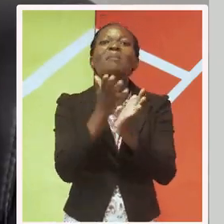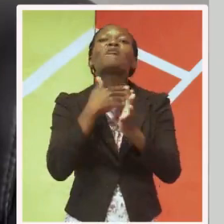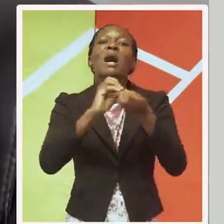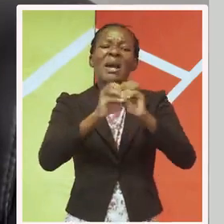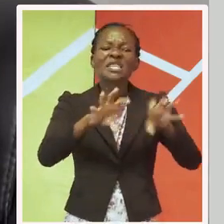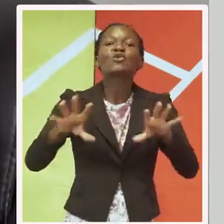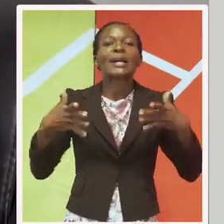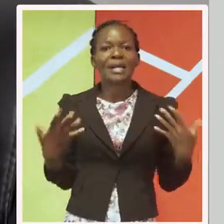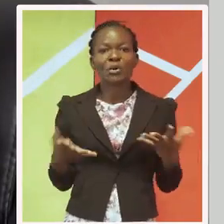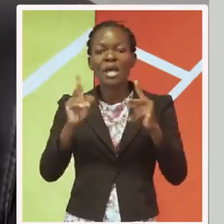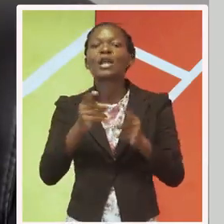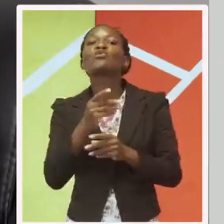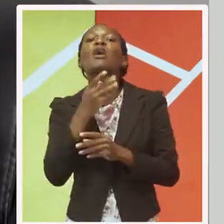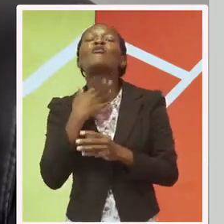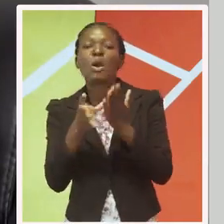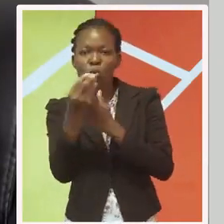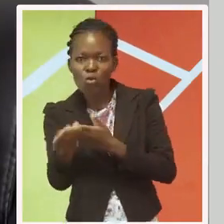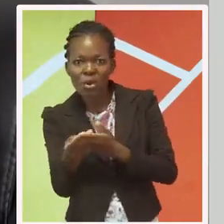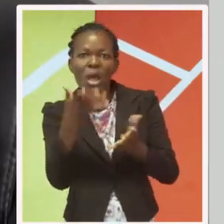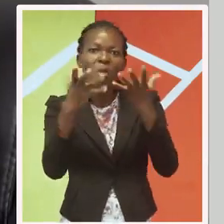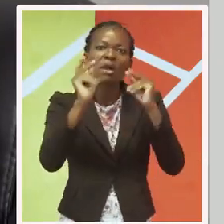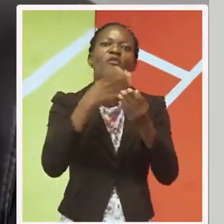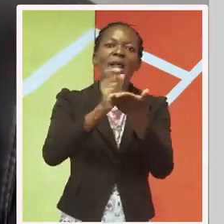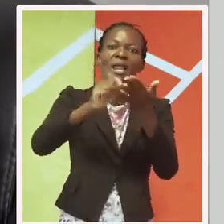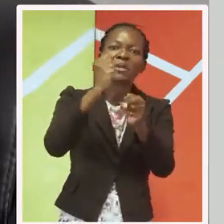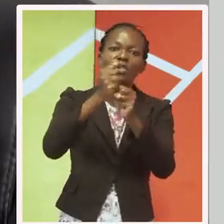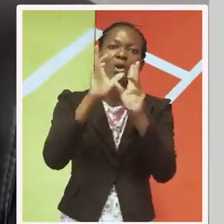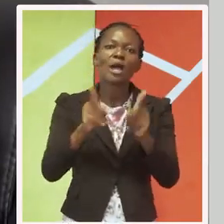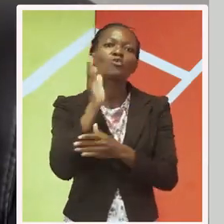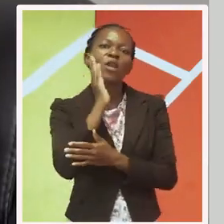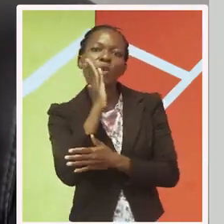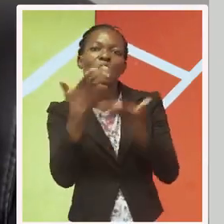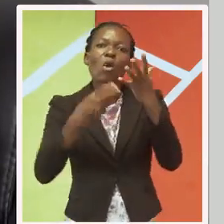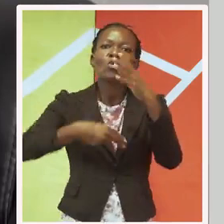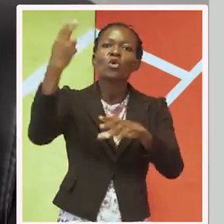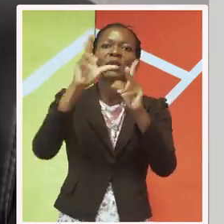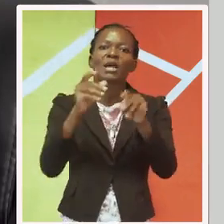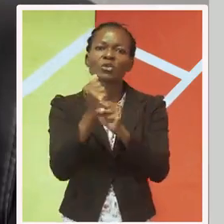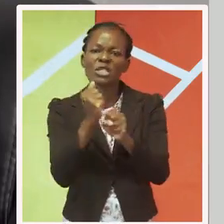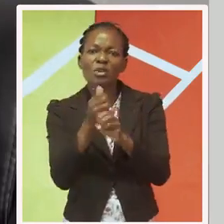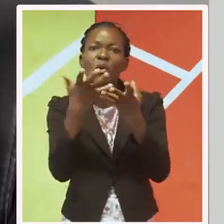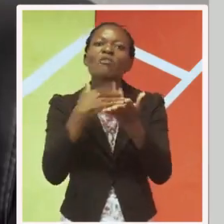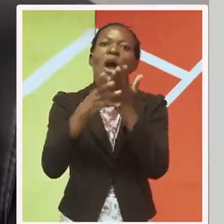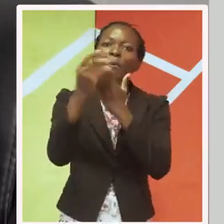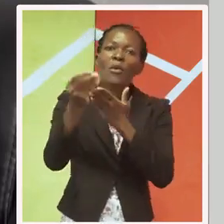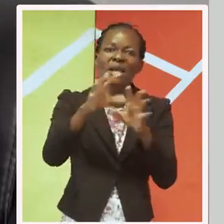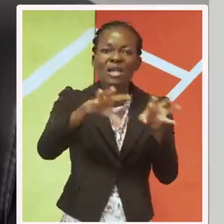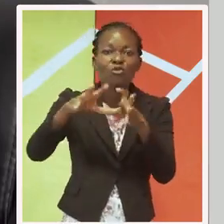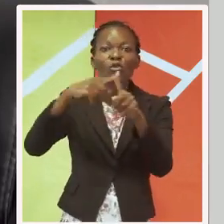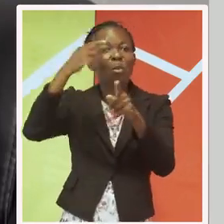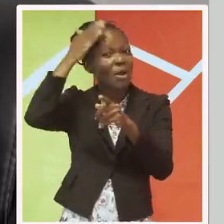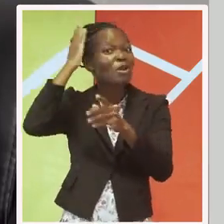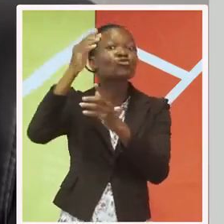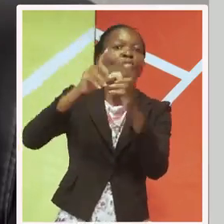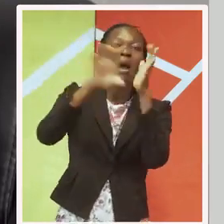decisions by companies to produce, hire, or fire workers, or even to export and import goods, for